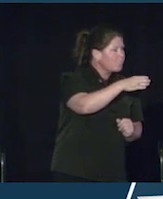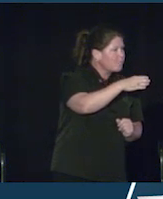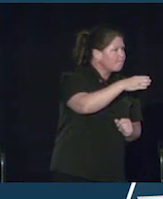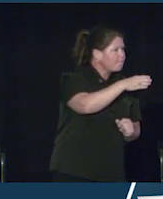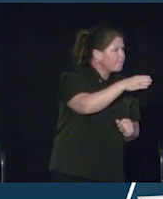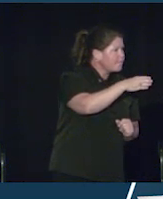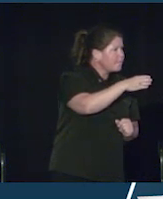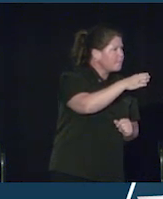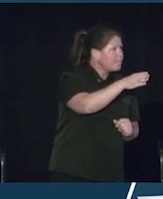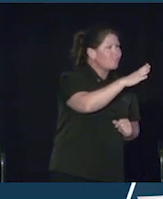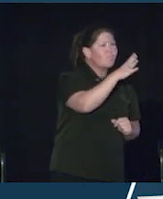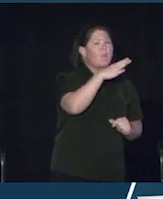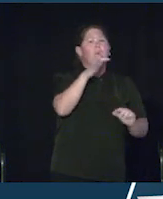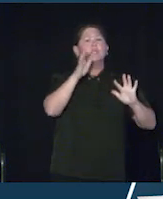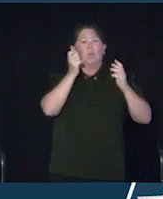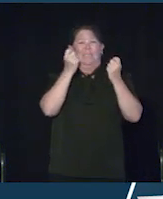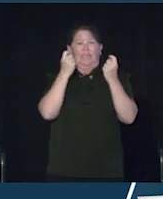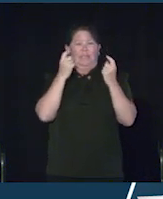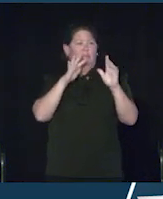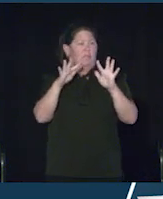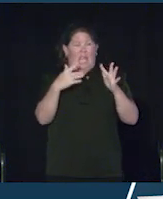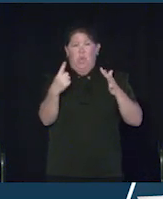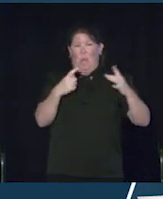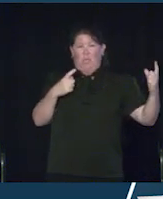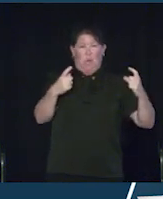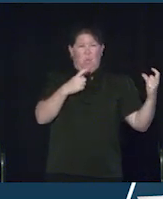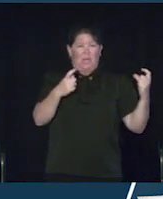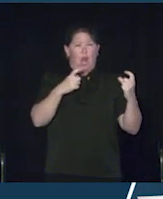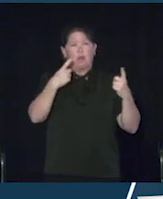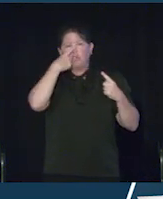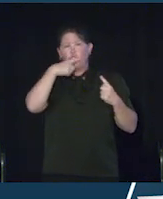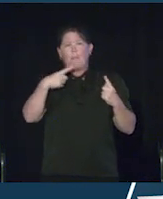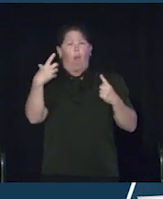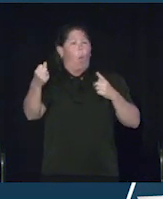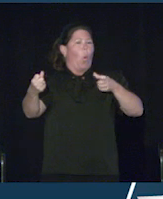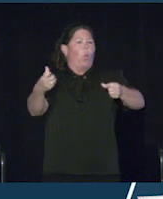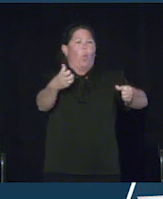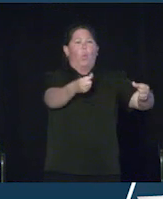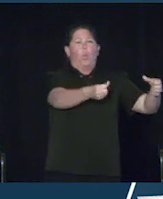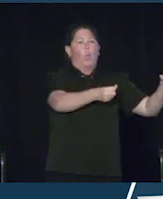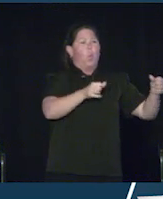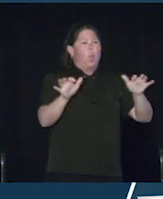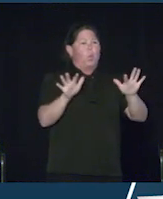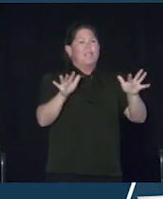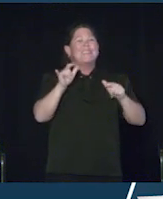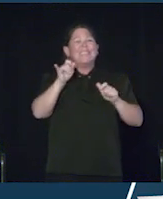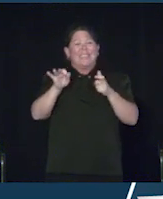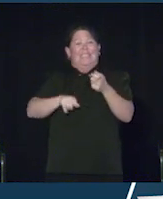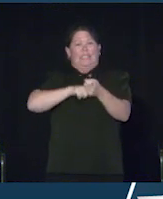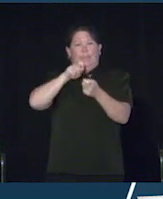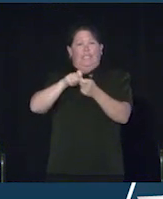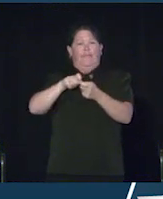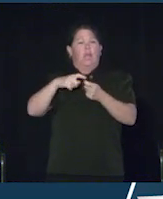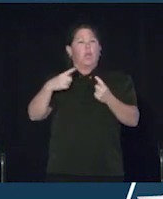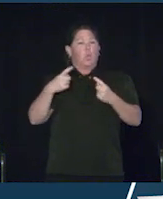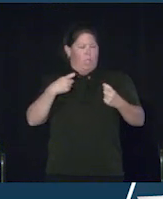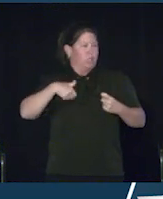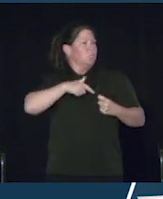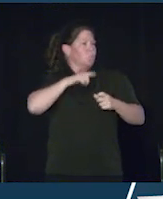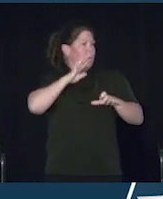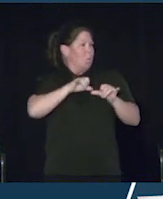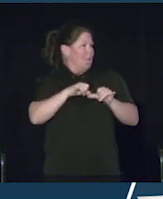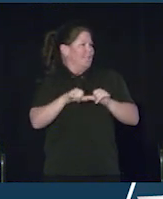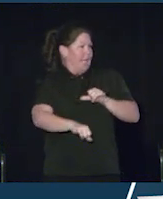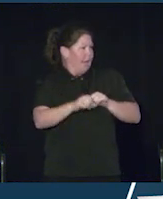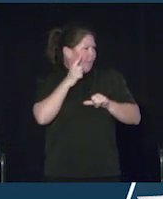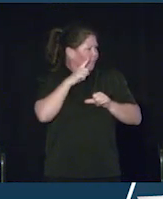So can we hold off on individual questions? If you have a specific individual question, we're going to stay around